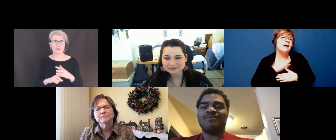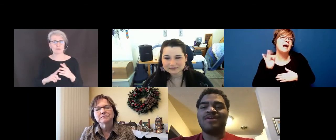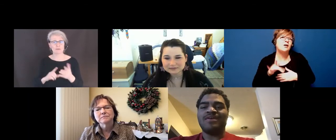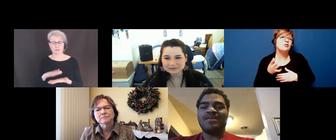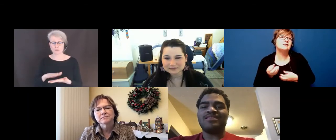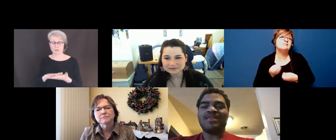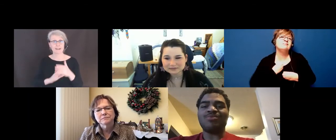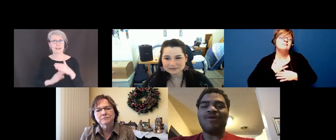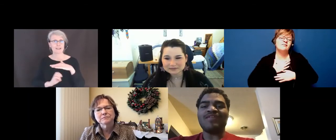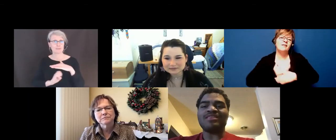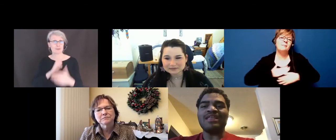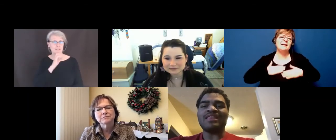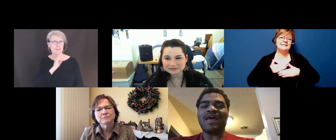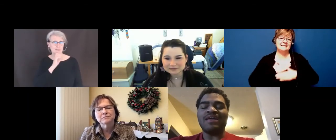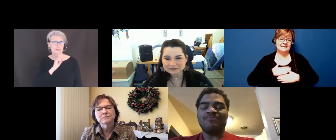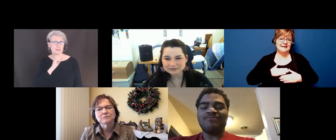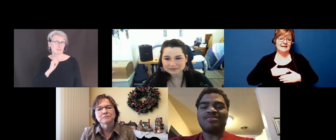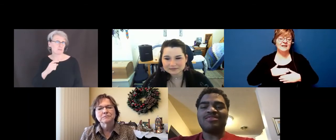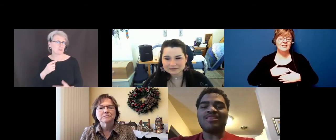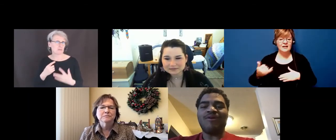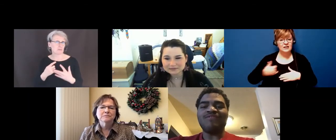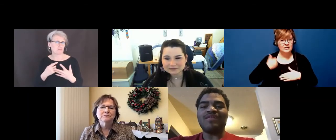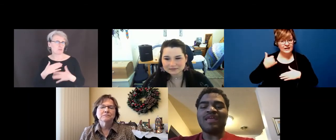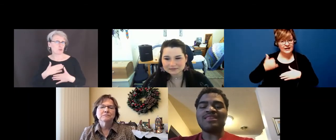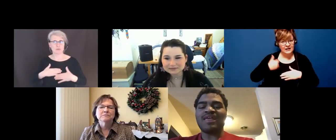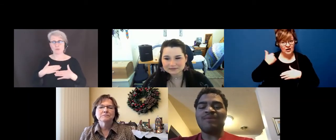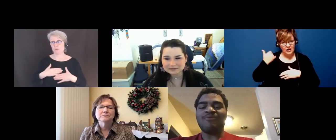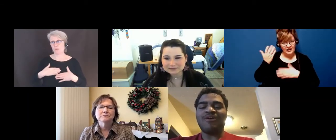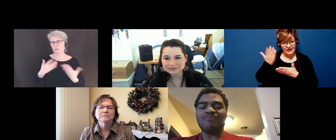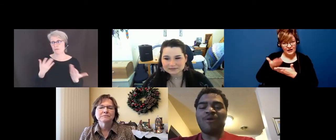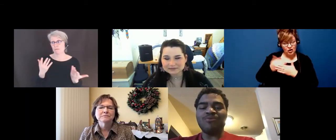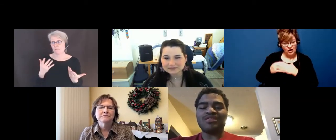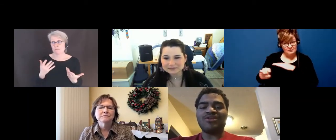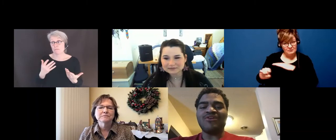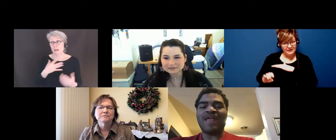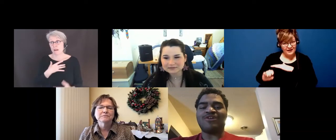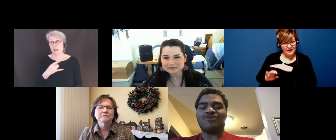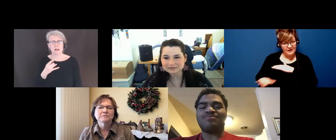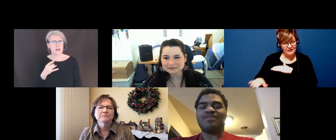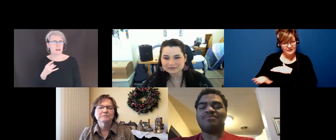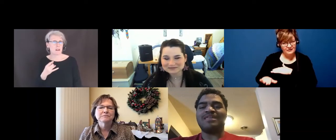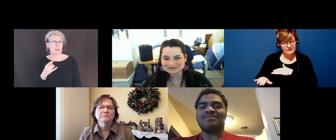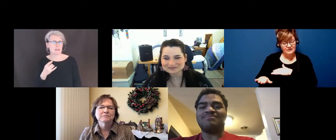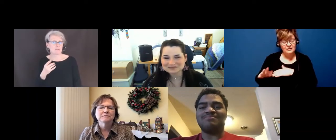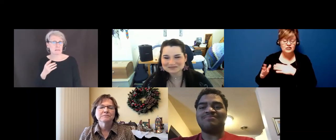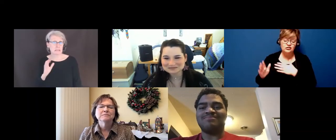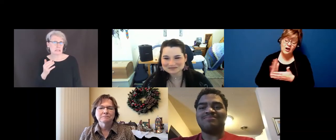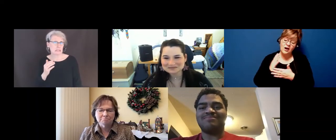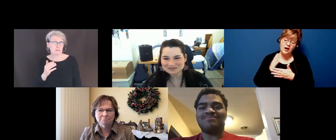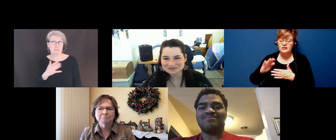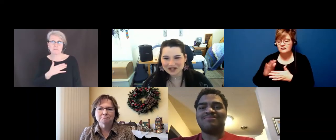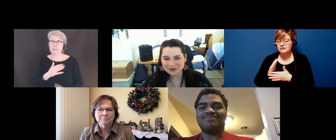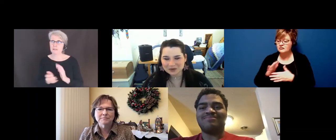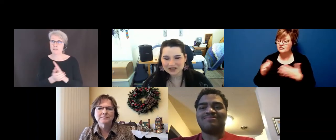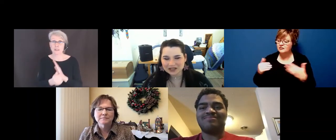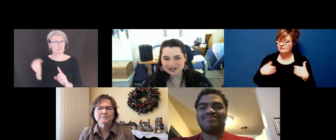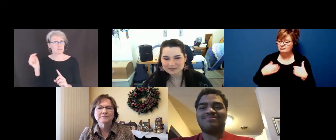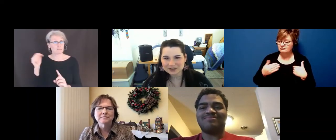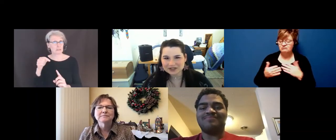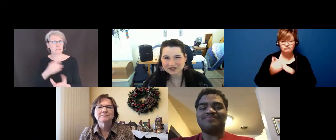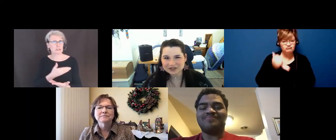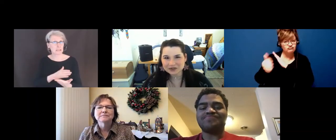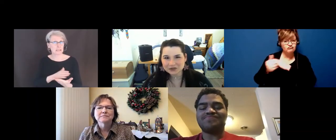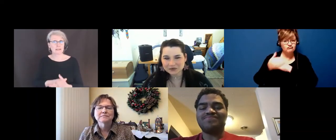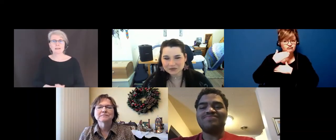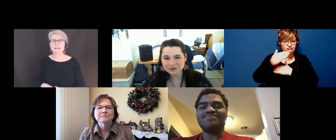Like, it's just one of the things that I'm most good at or something. Yeah, really like